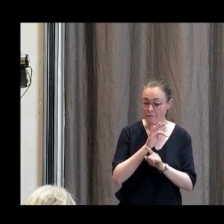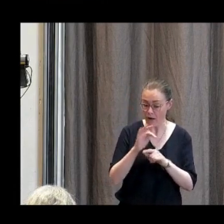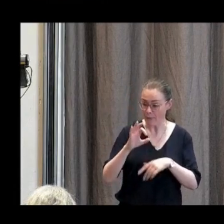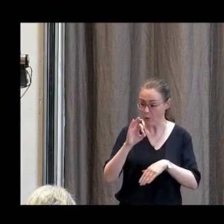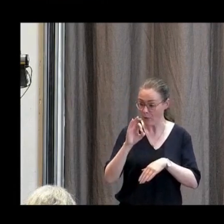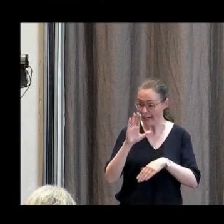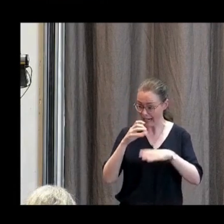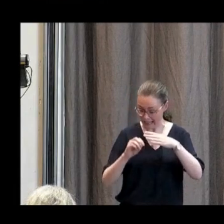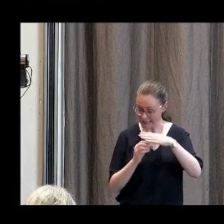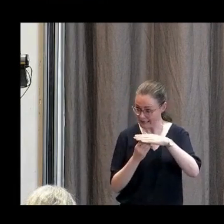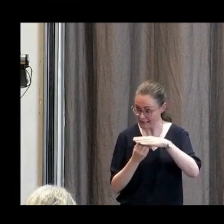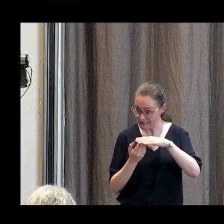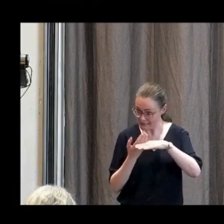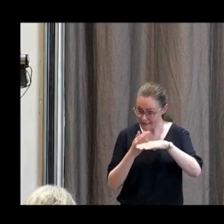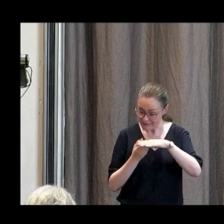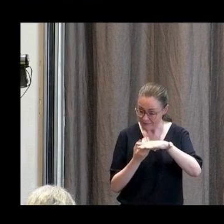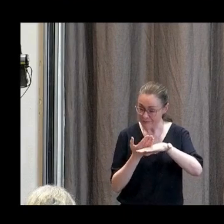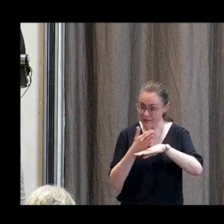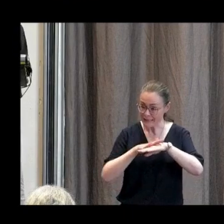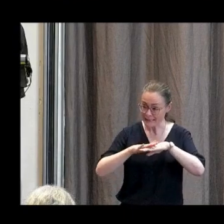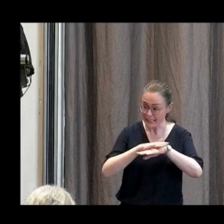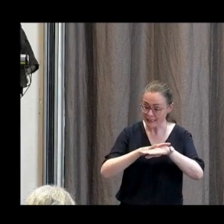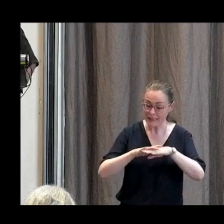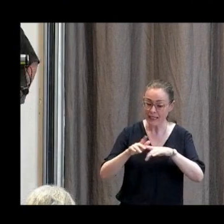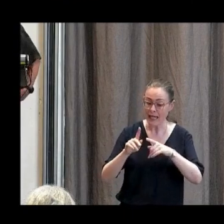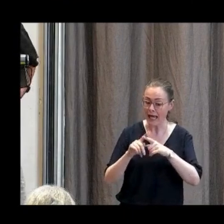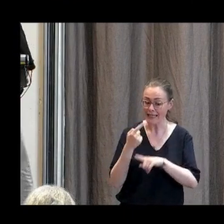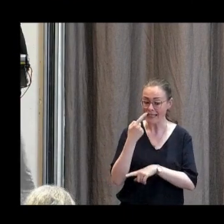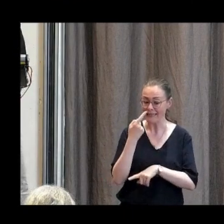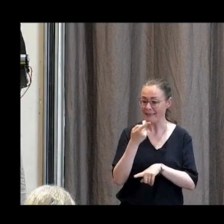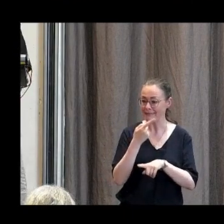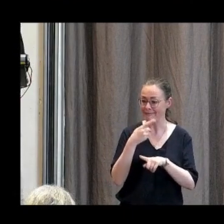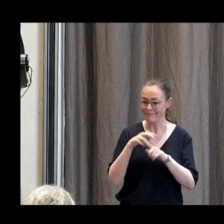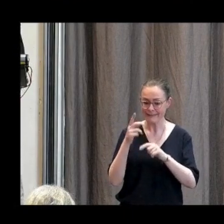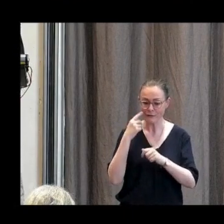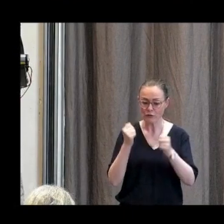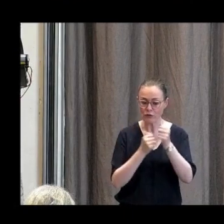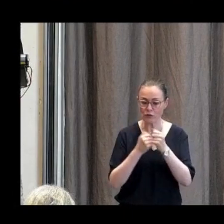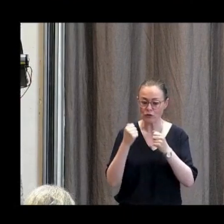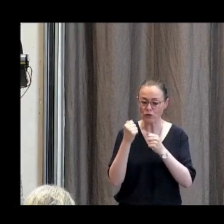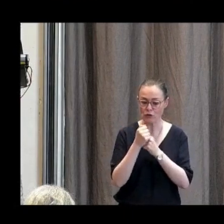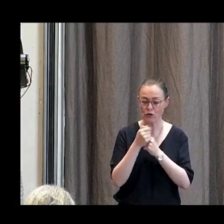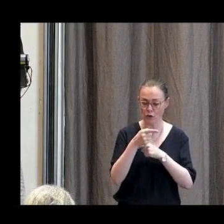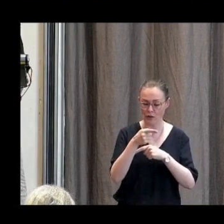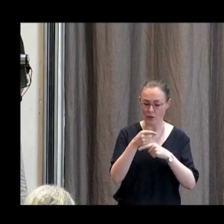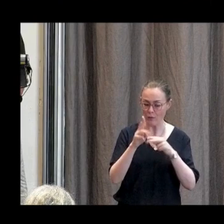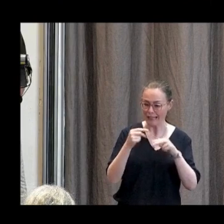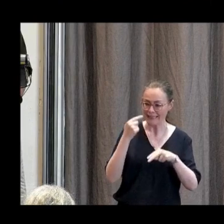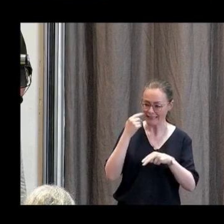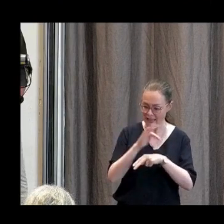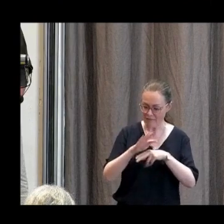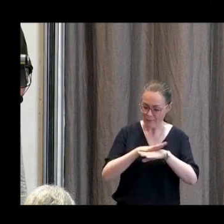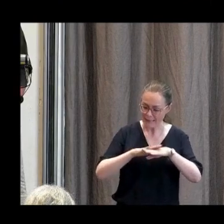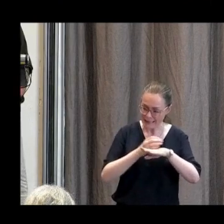glands and the bacteria that sits on the skin. And this is the type of composition that that we see coming off